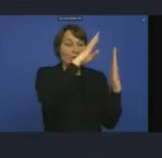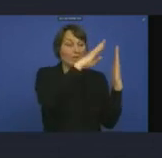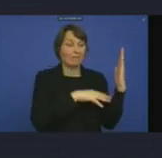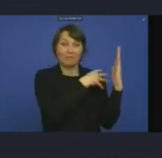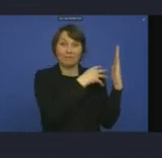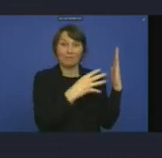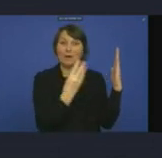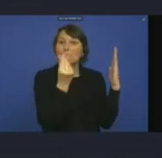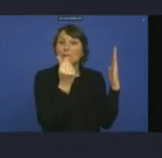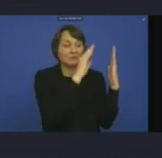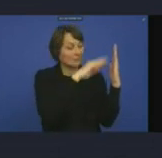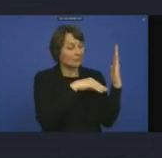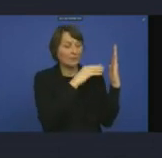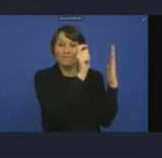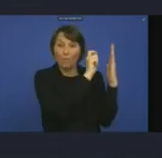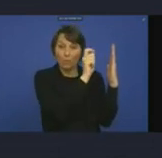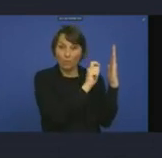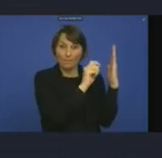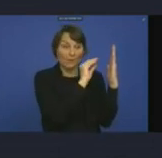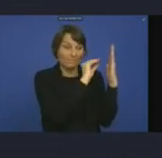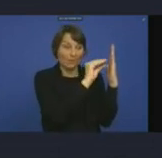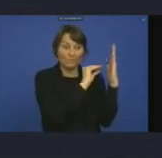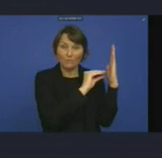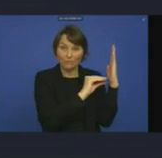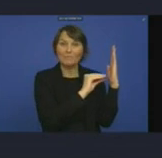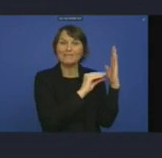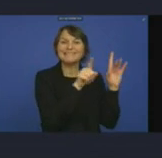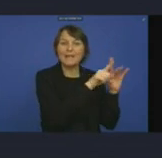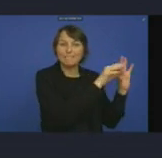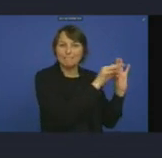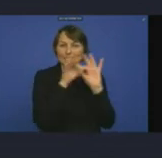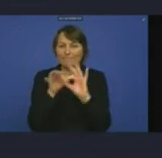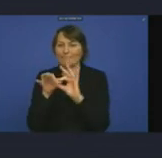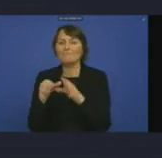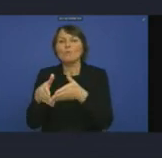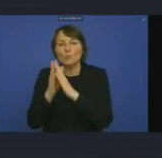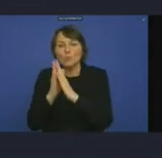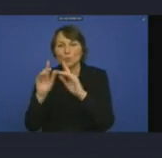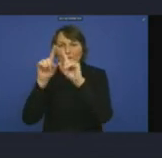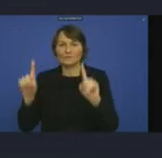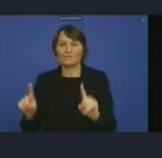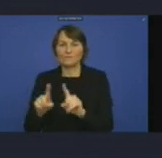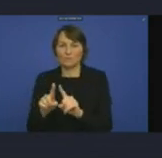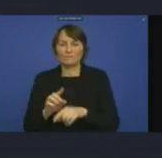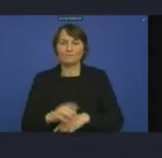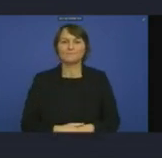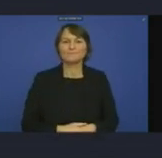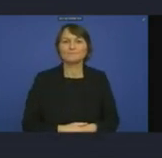the e-form is the request in your budget form. And I must point out that in 2021, out